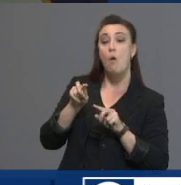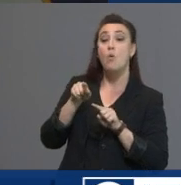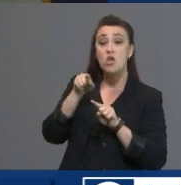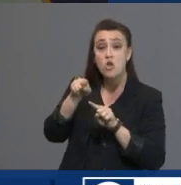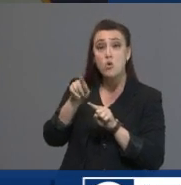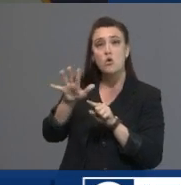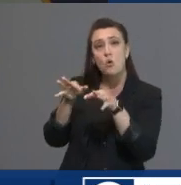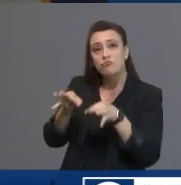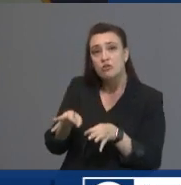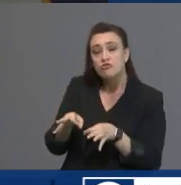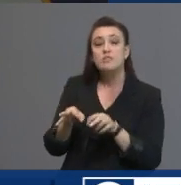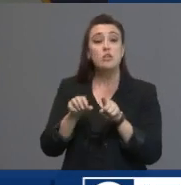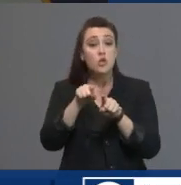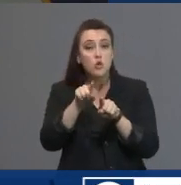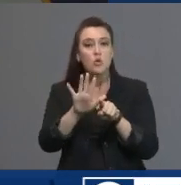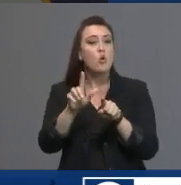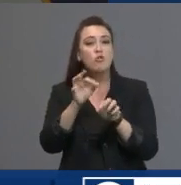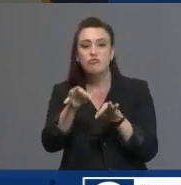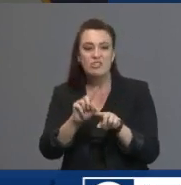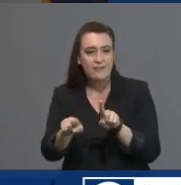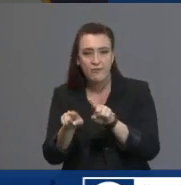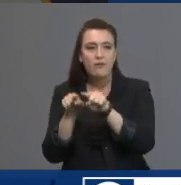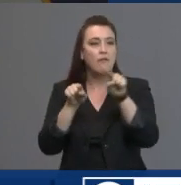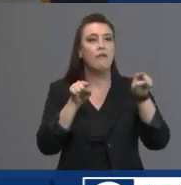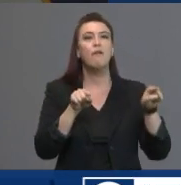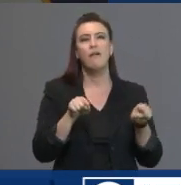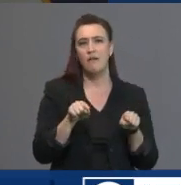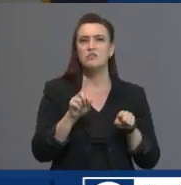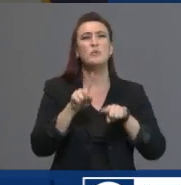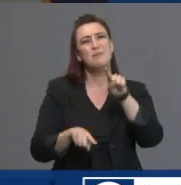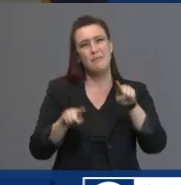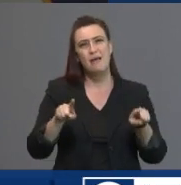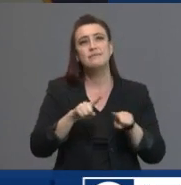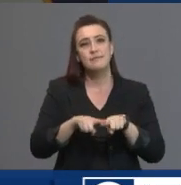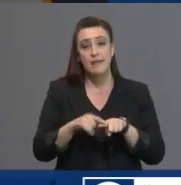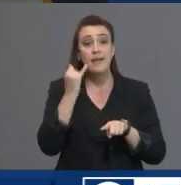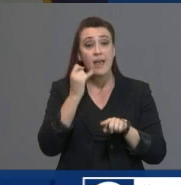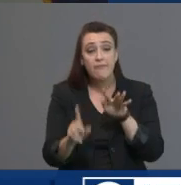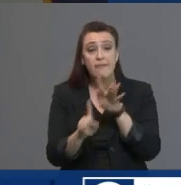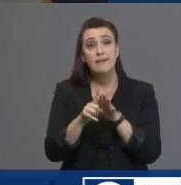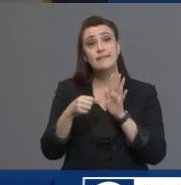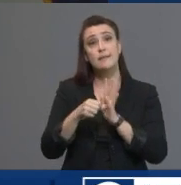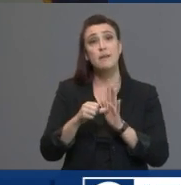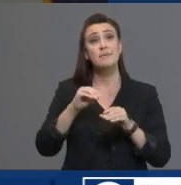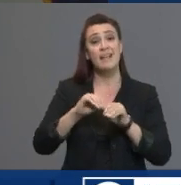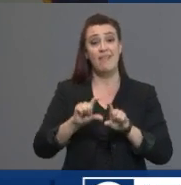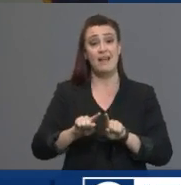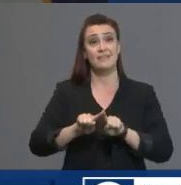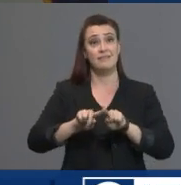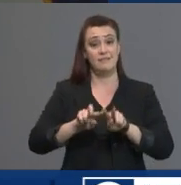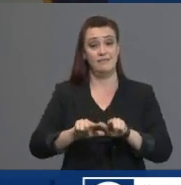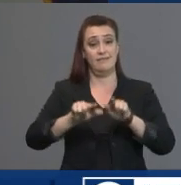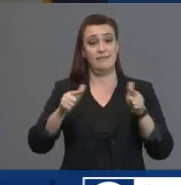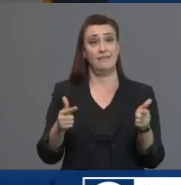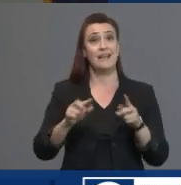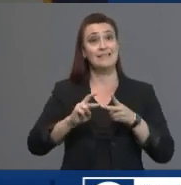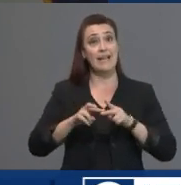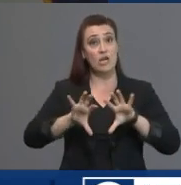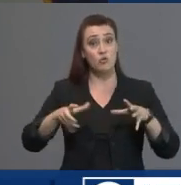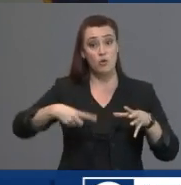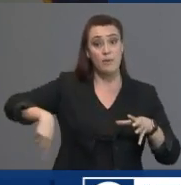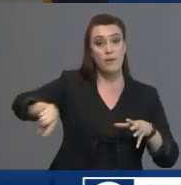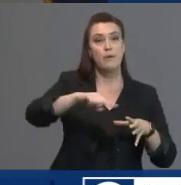be multiple times. If they do develop symptoms, we will arrange to get them tested and then work with